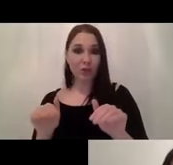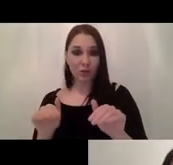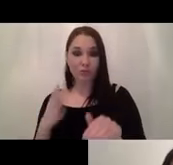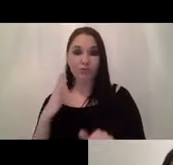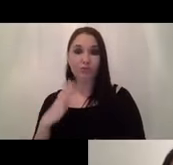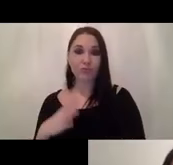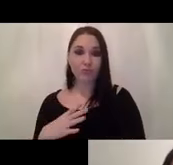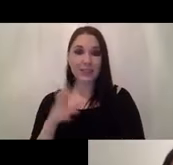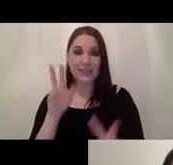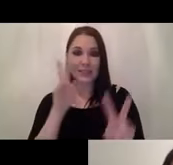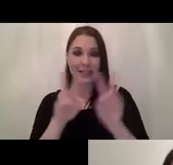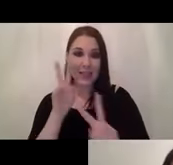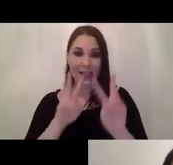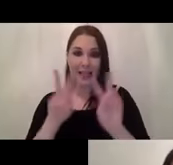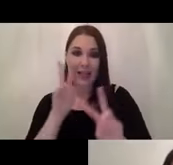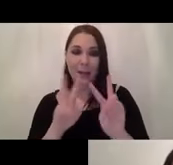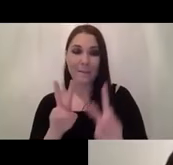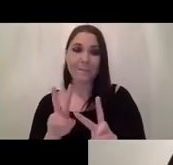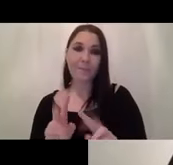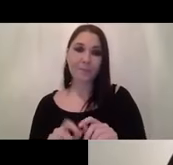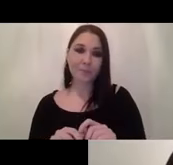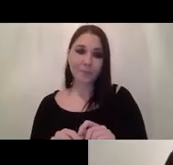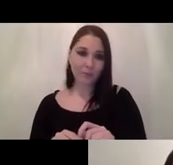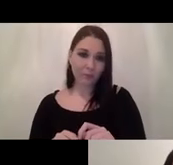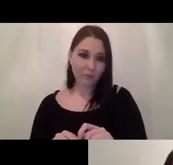scene in the sense of